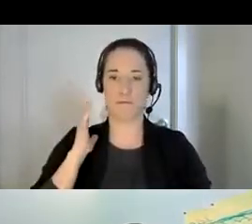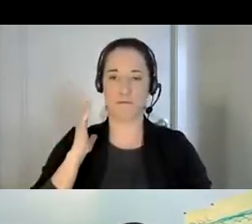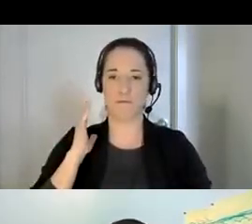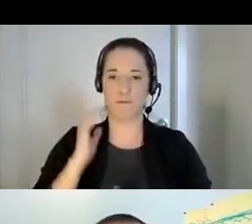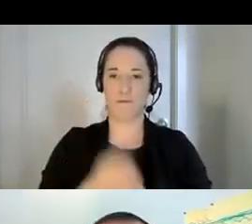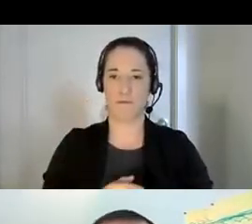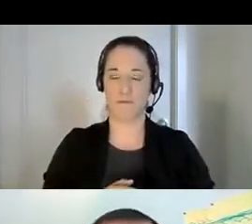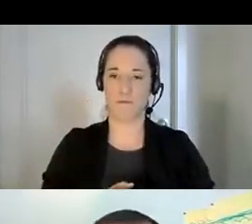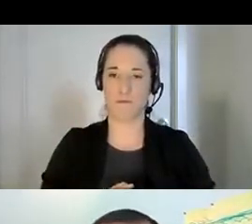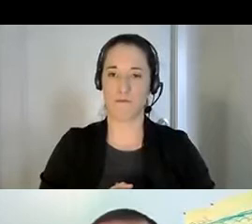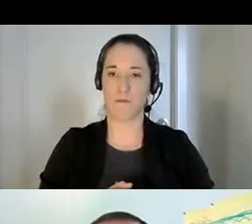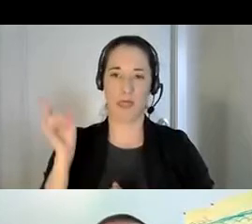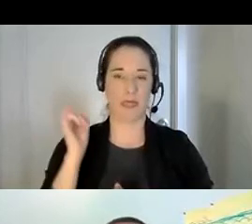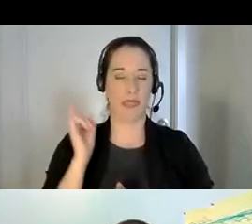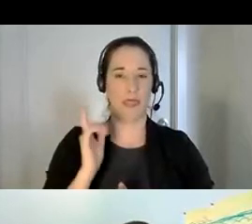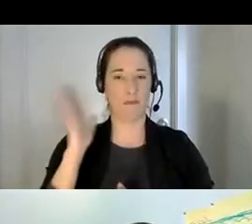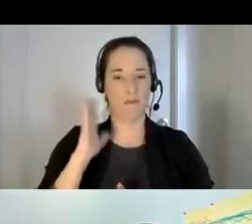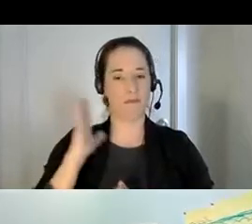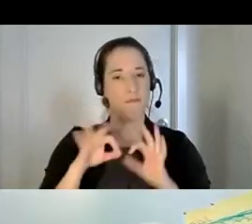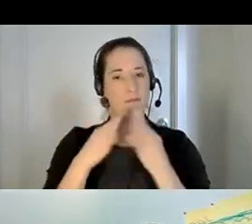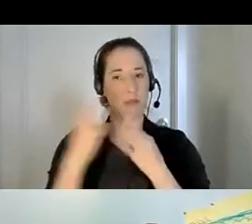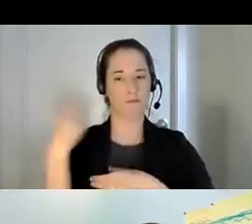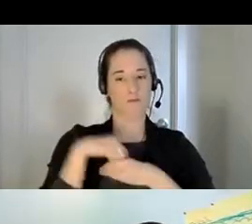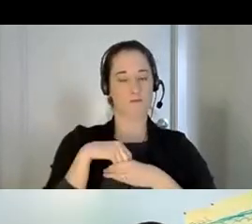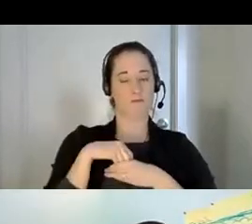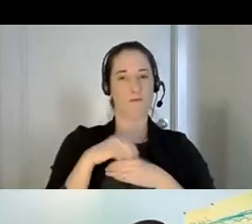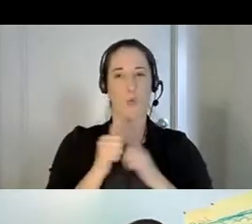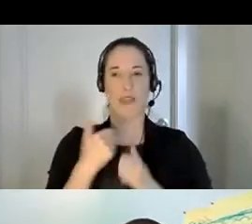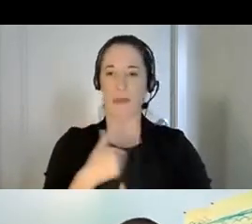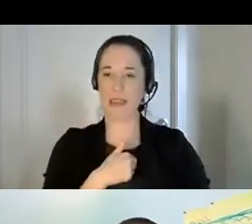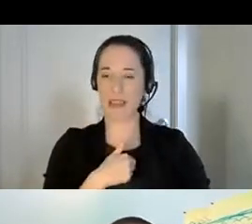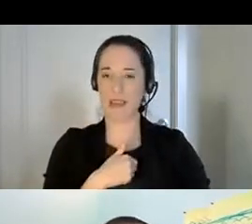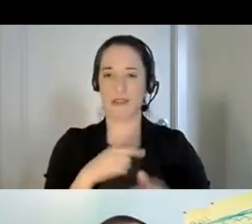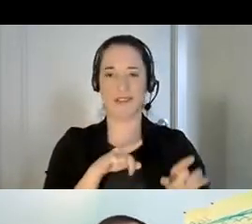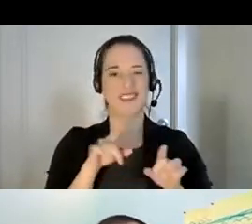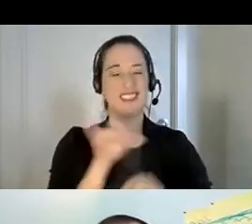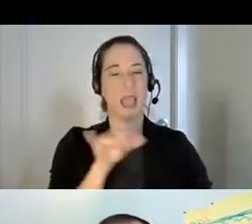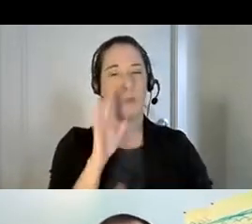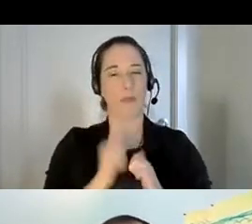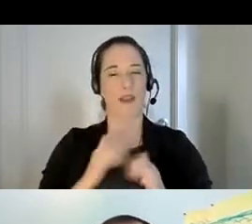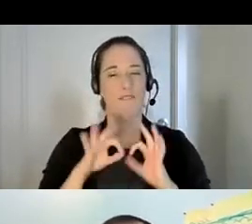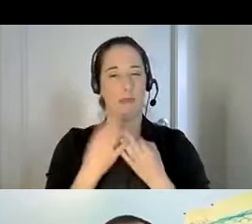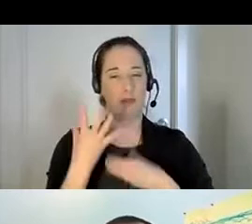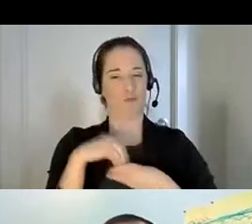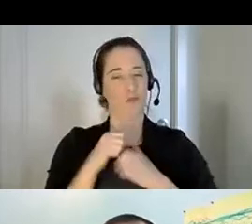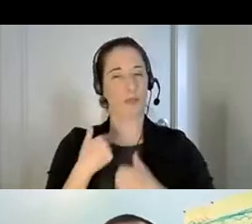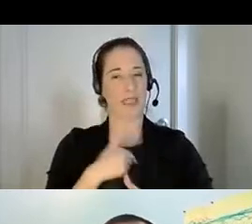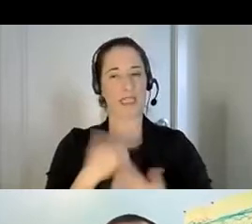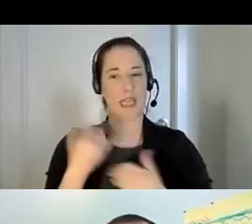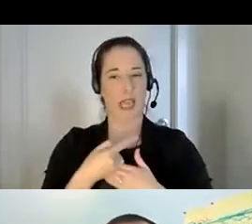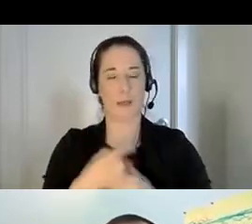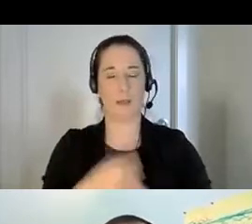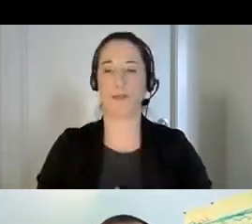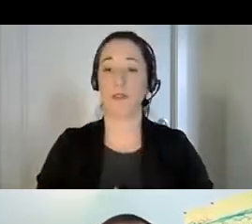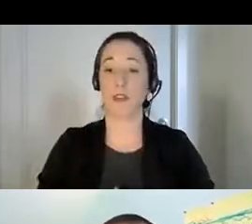like I am a reflection of my ancestors. And so I really want to acknowledge them. And then finally, I want to acknowledge that I am